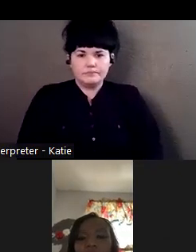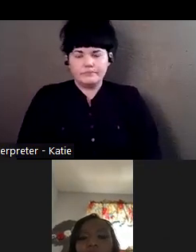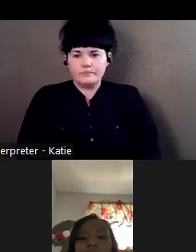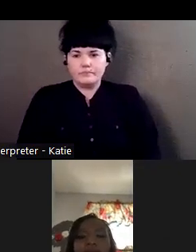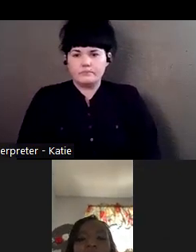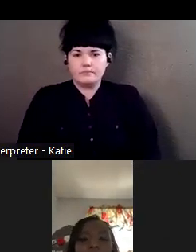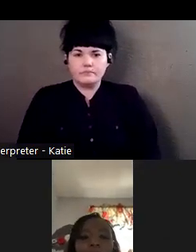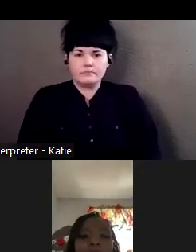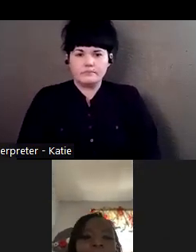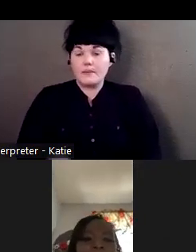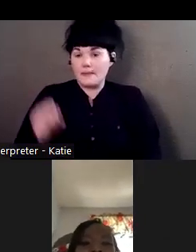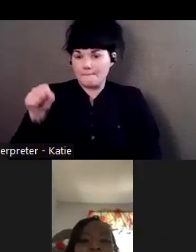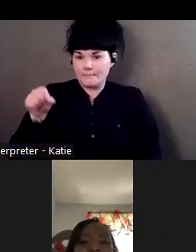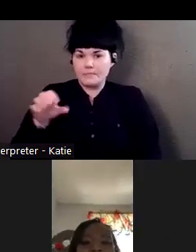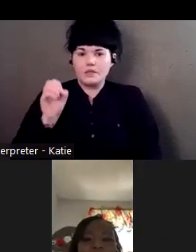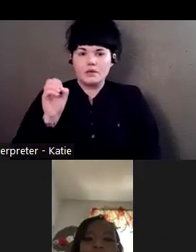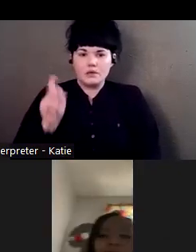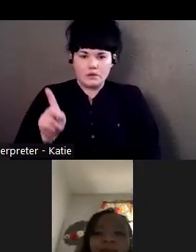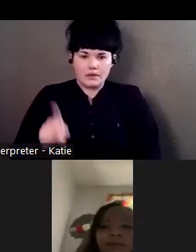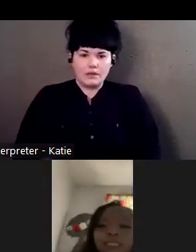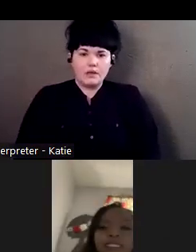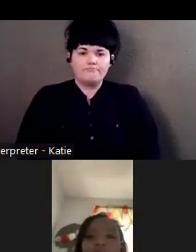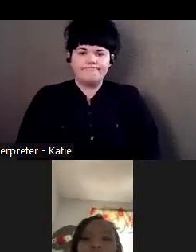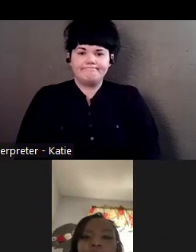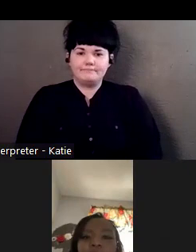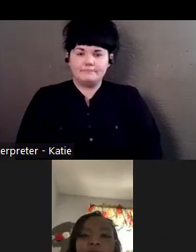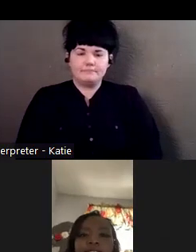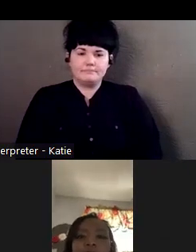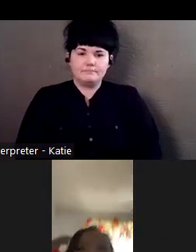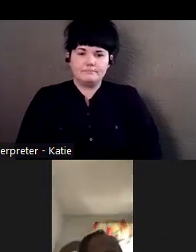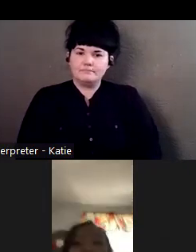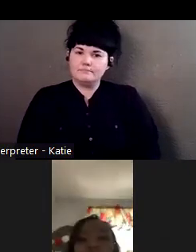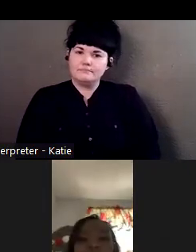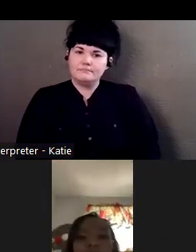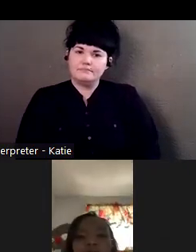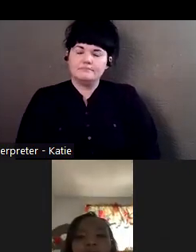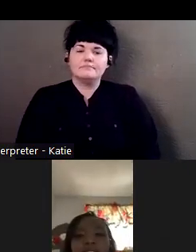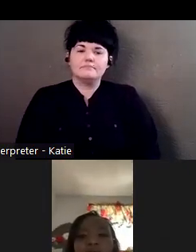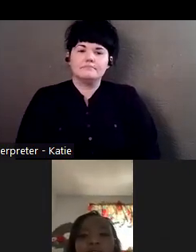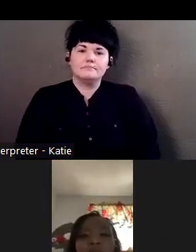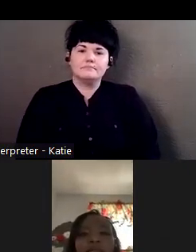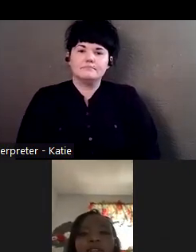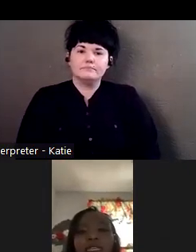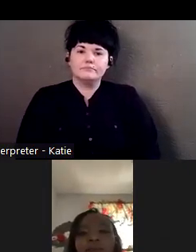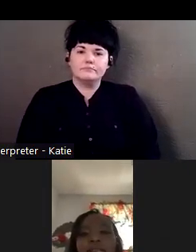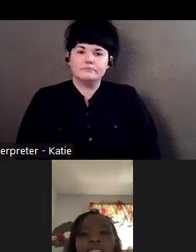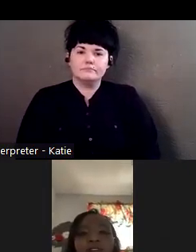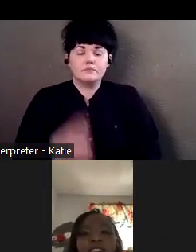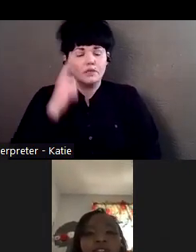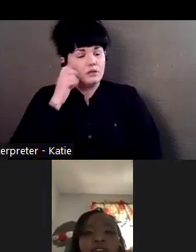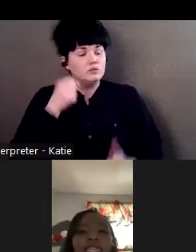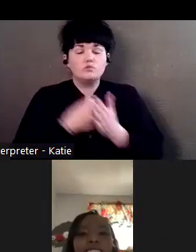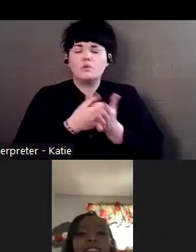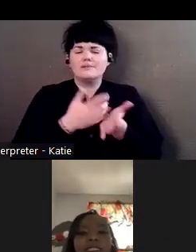Yes. Okay. Okay. Um, so like I said, so a stroke is actually the medical terminology